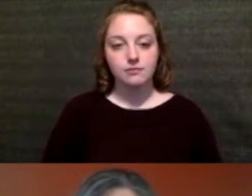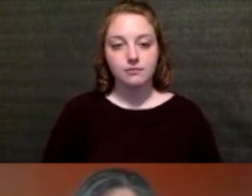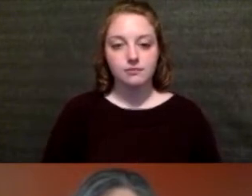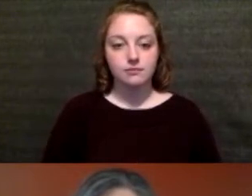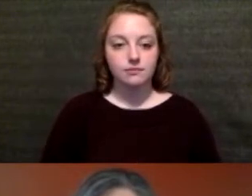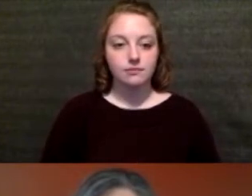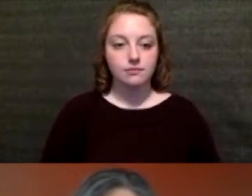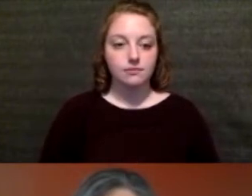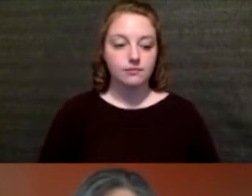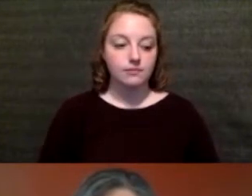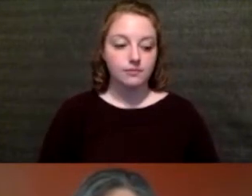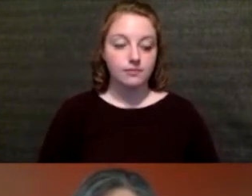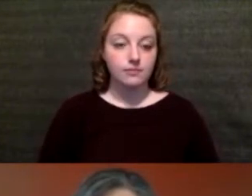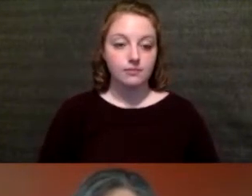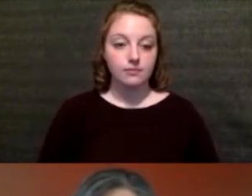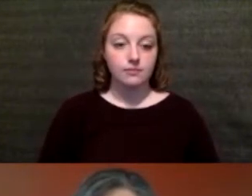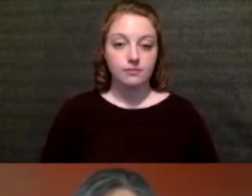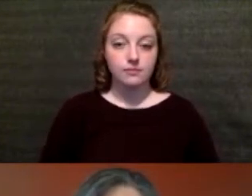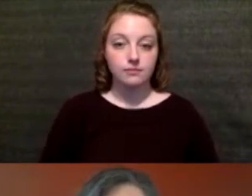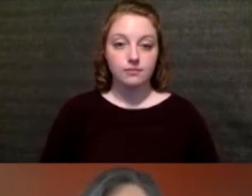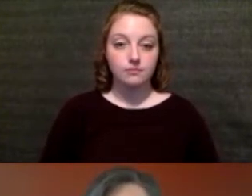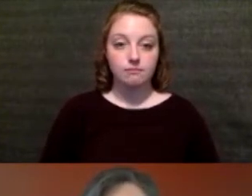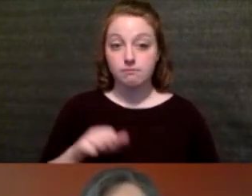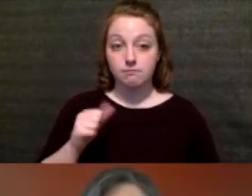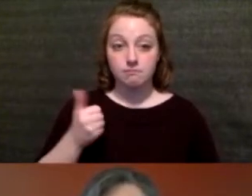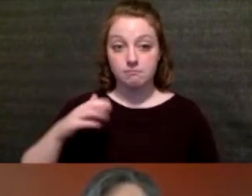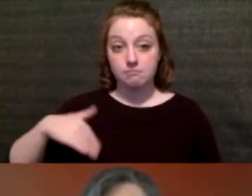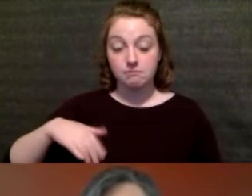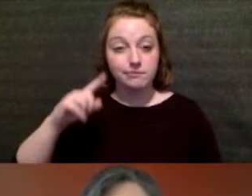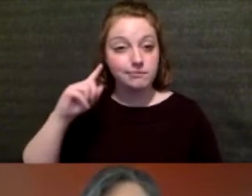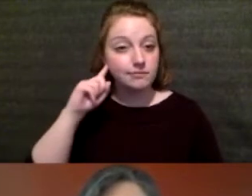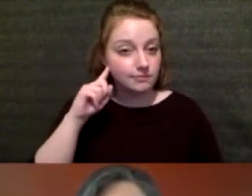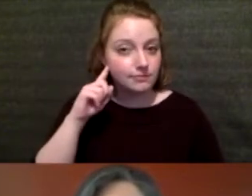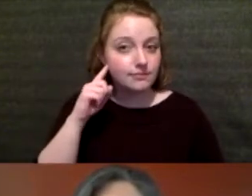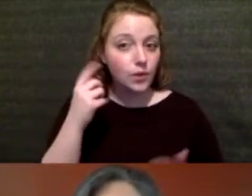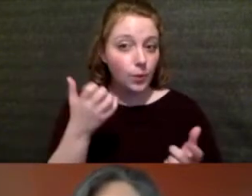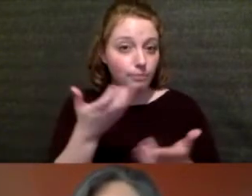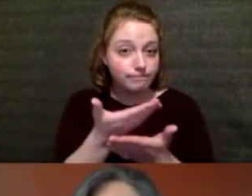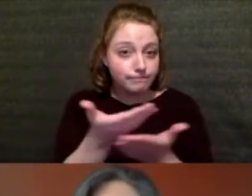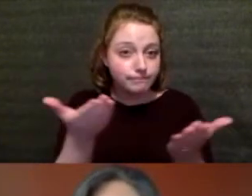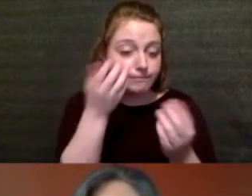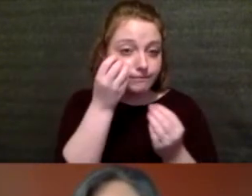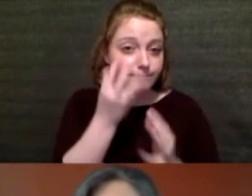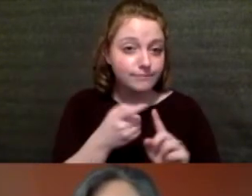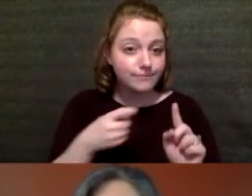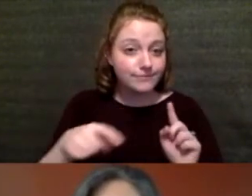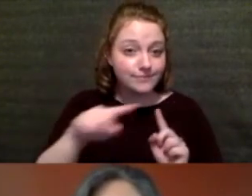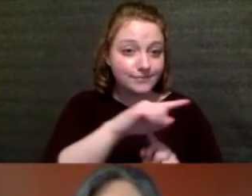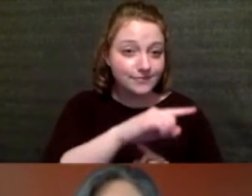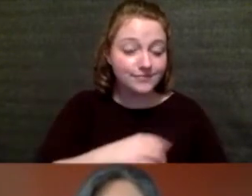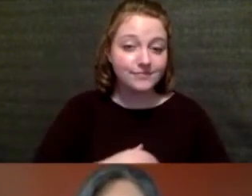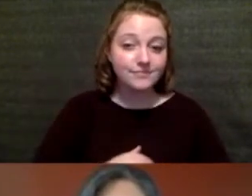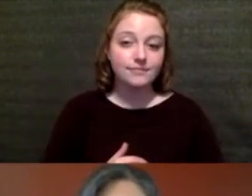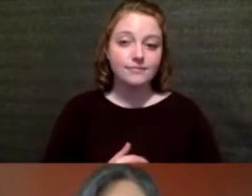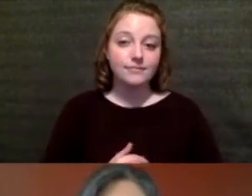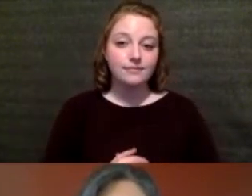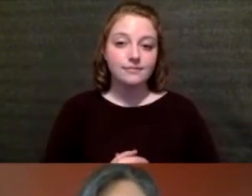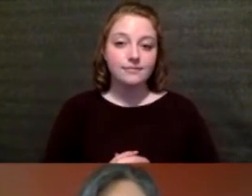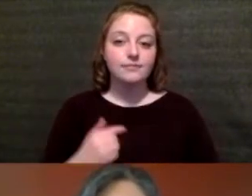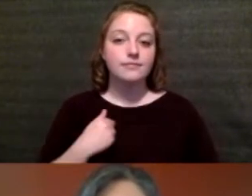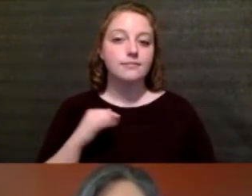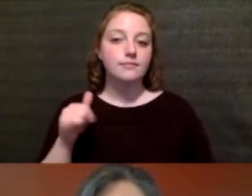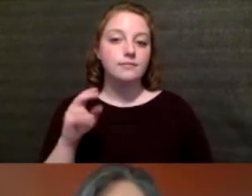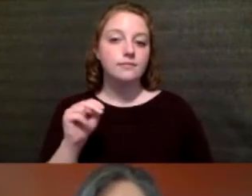So there are many others we haven't heard from. We'd love to hear from everybody here. Uh, this is Johnette.